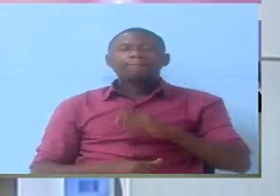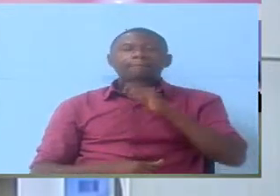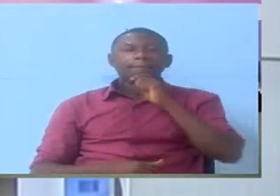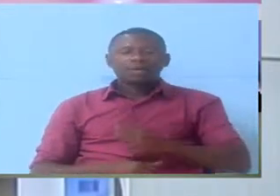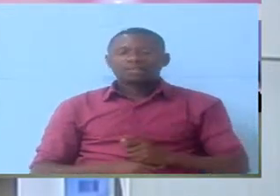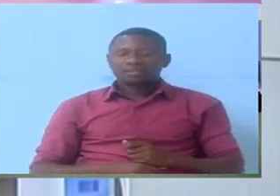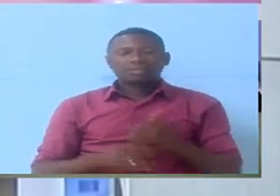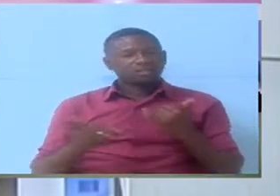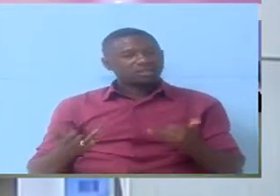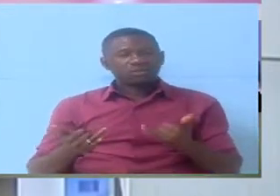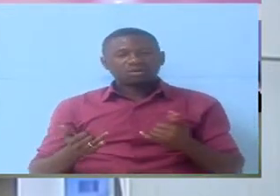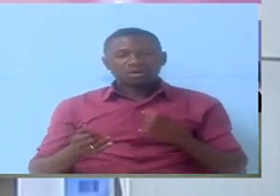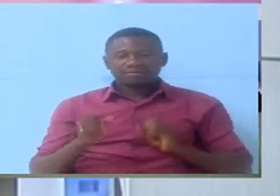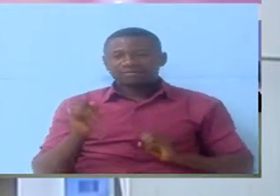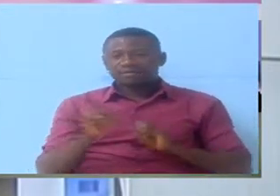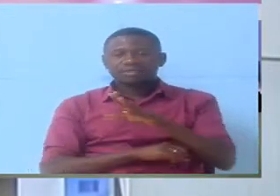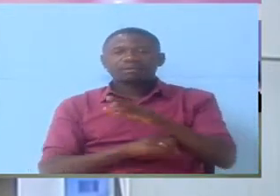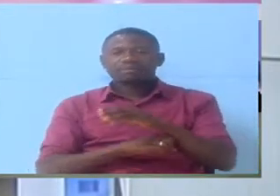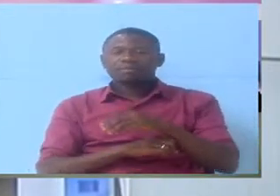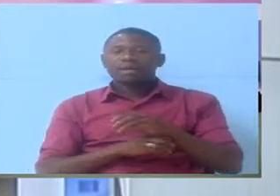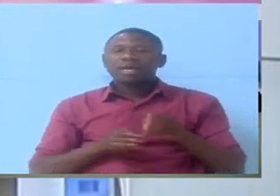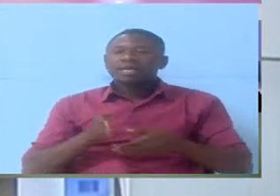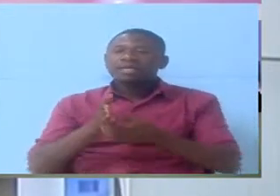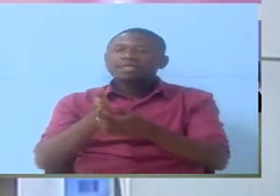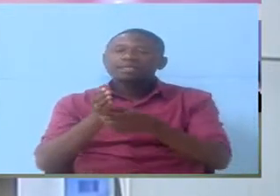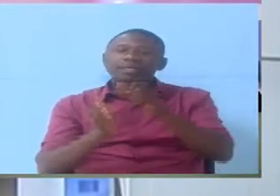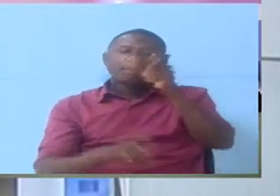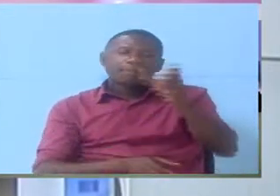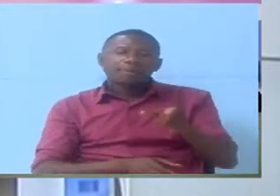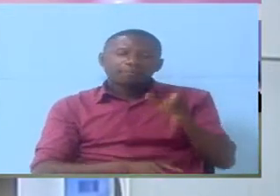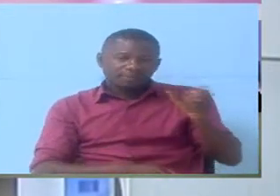Go to Burfoot on a fact-finding mission.